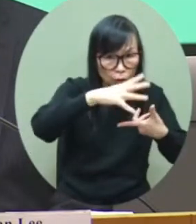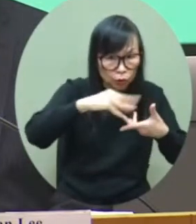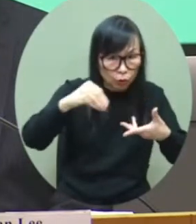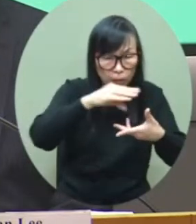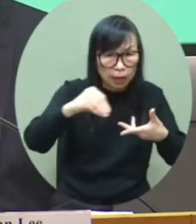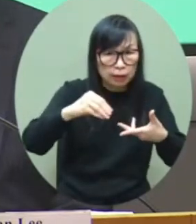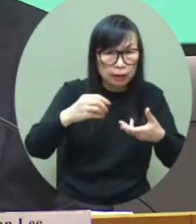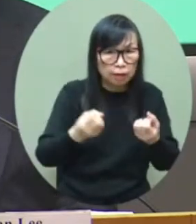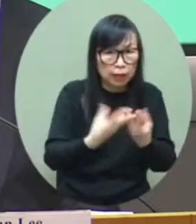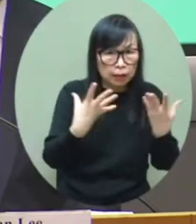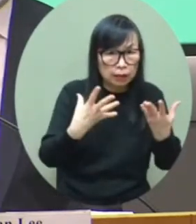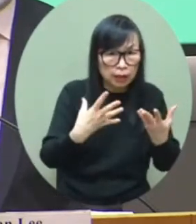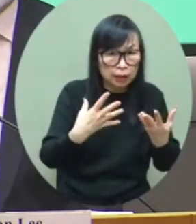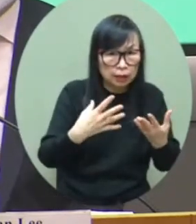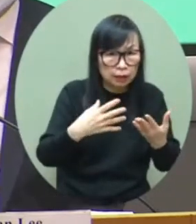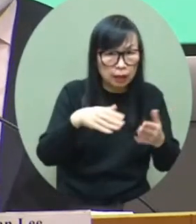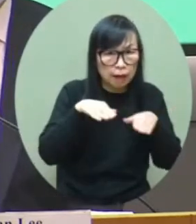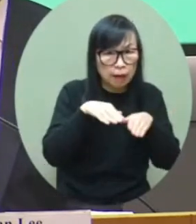And also,